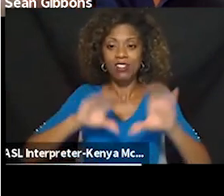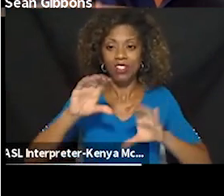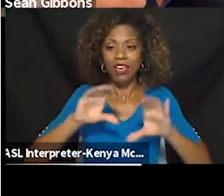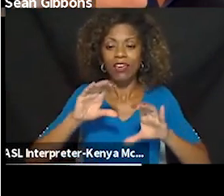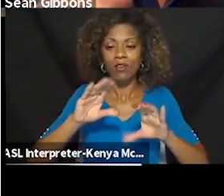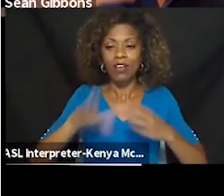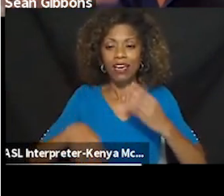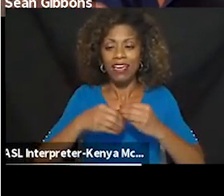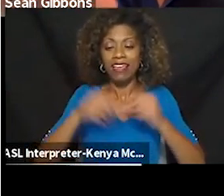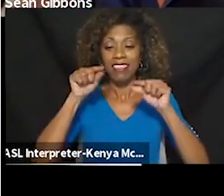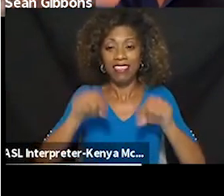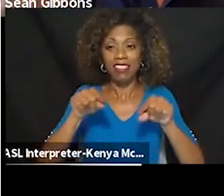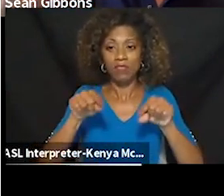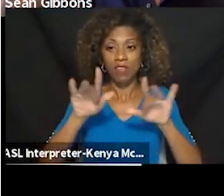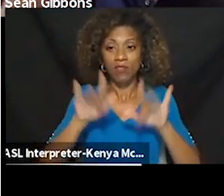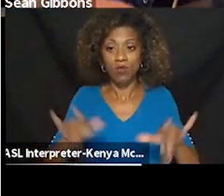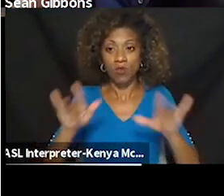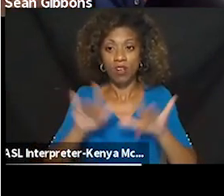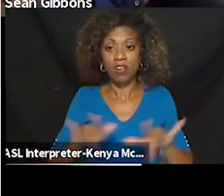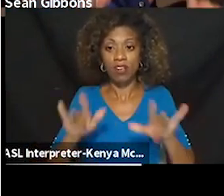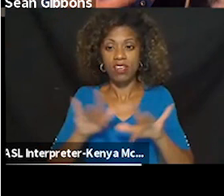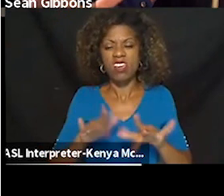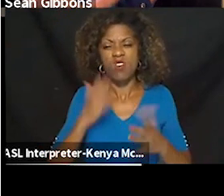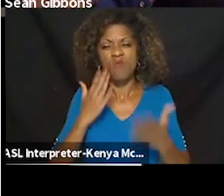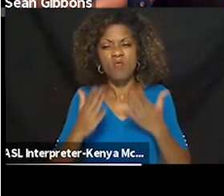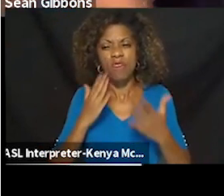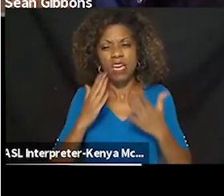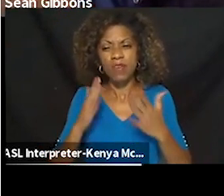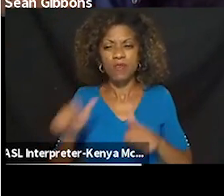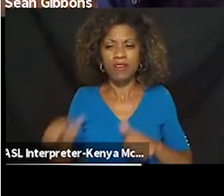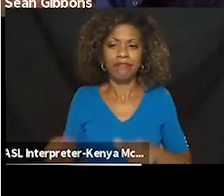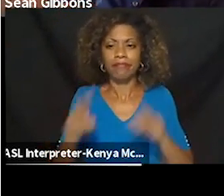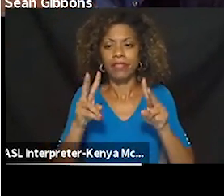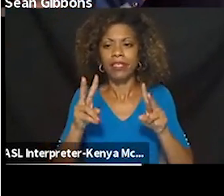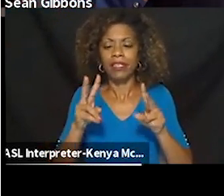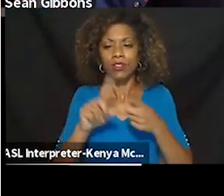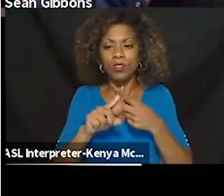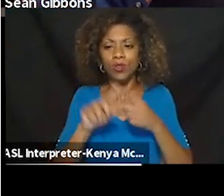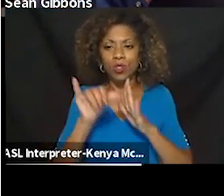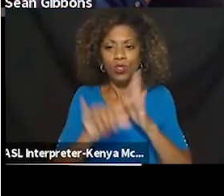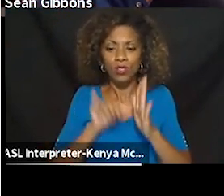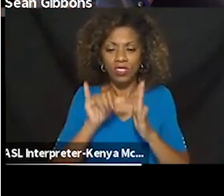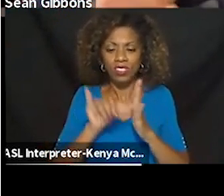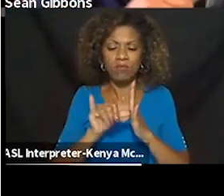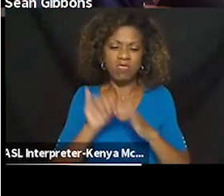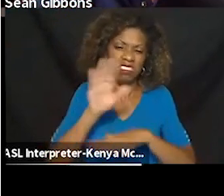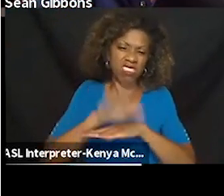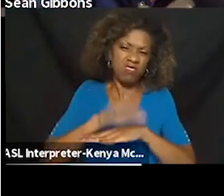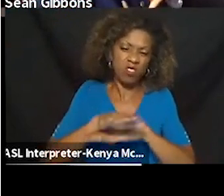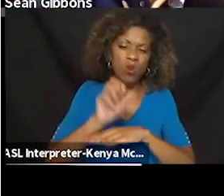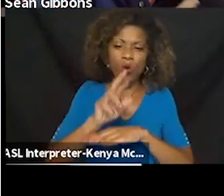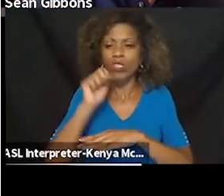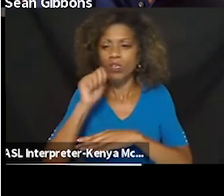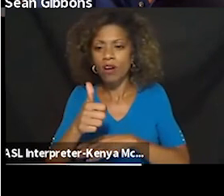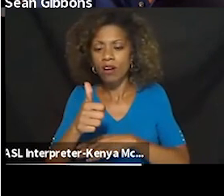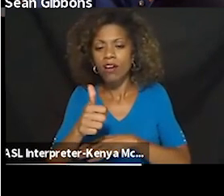webinar has been recorded. We'll host it up on YouTube probably within the next couple hours, gang, but certainly by sometime tomorrow. And you can look for it on comnetwork.org.